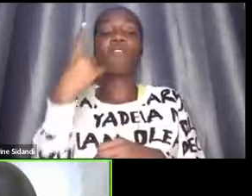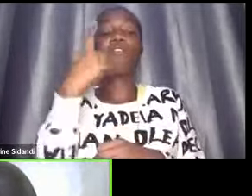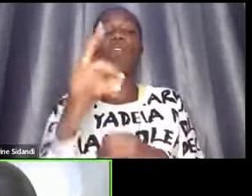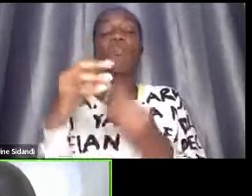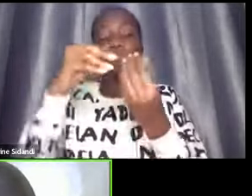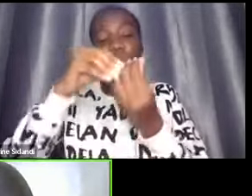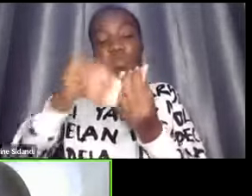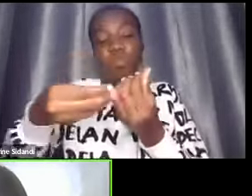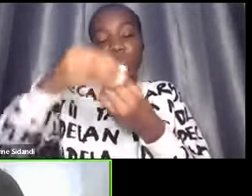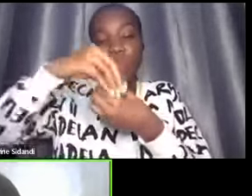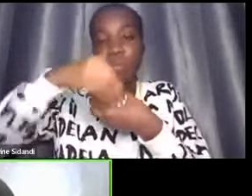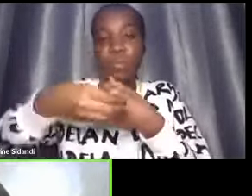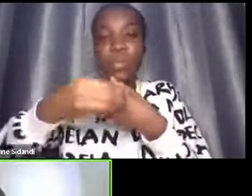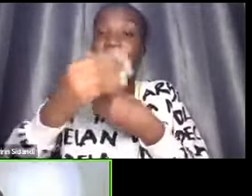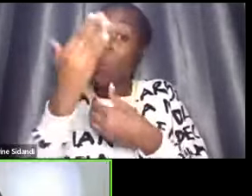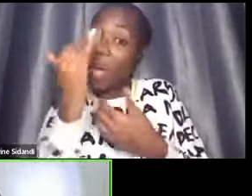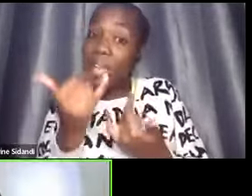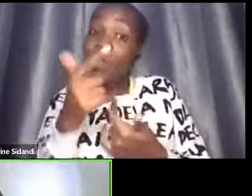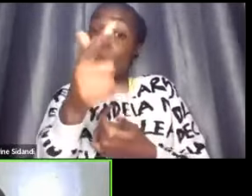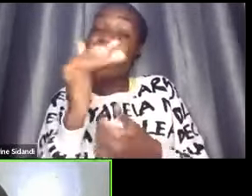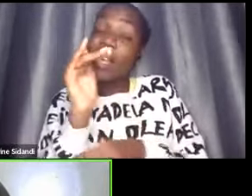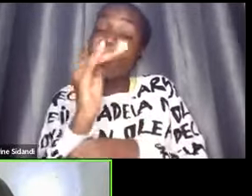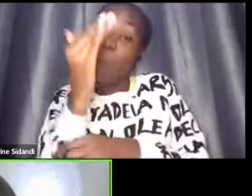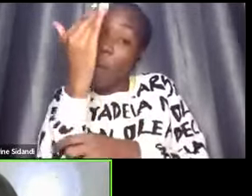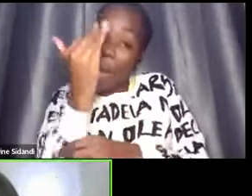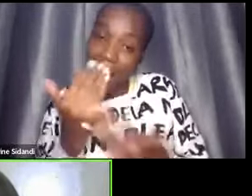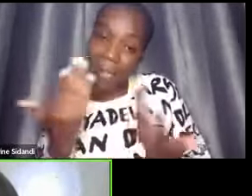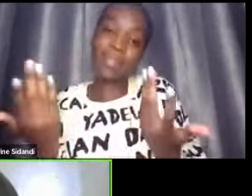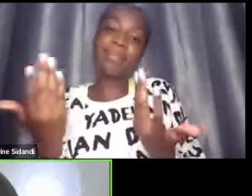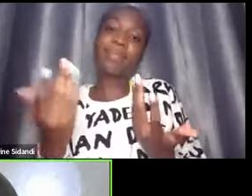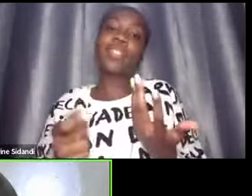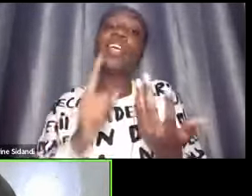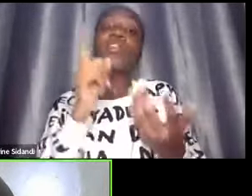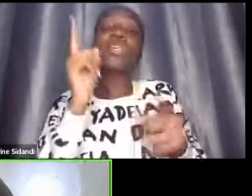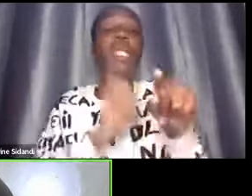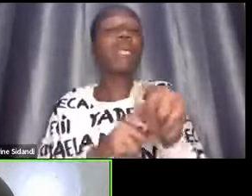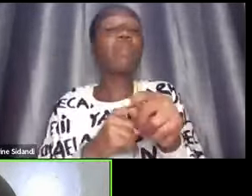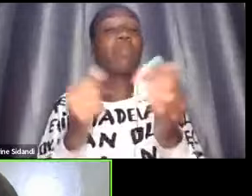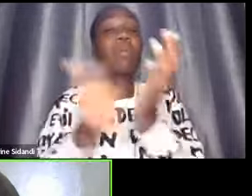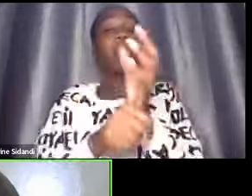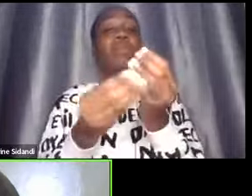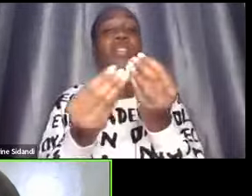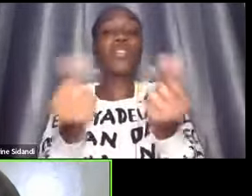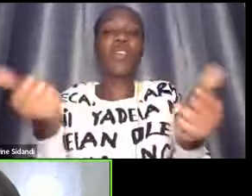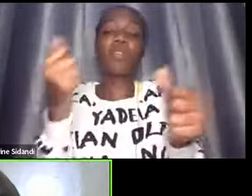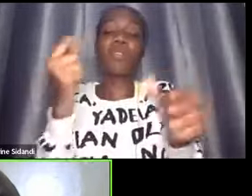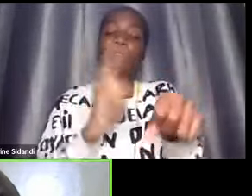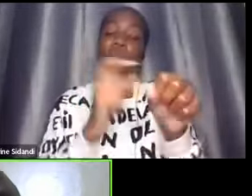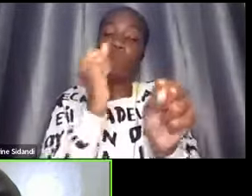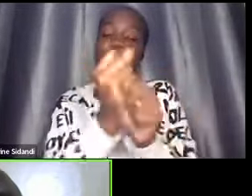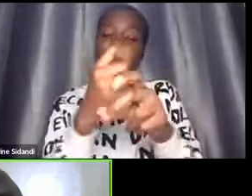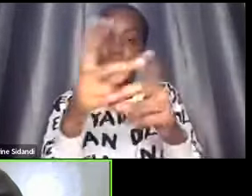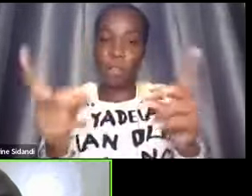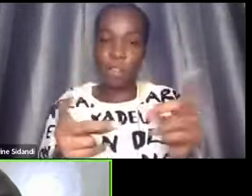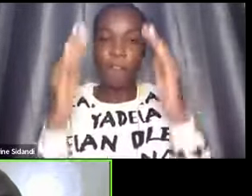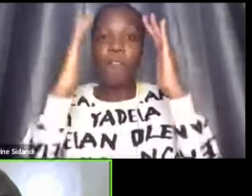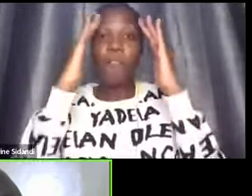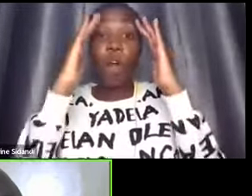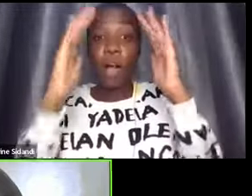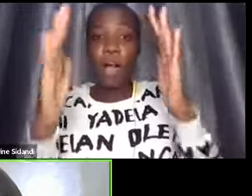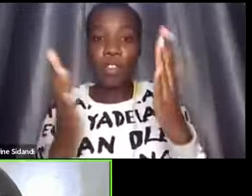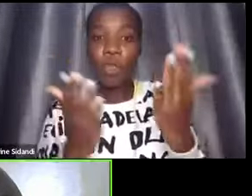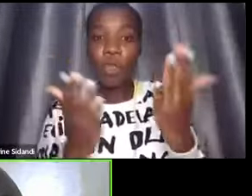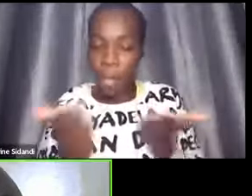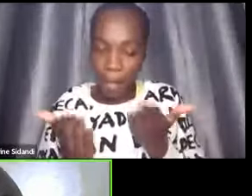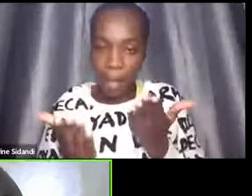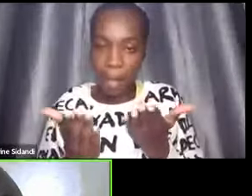why. So in mediation, especially at the workplace, our focus is on